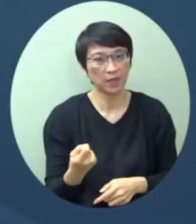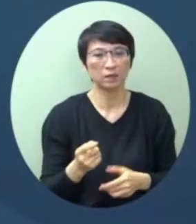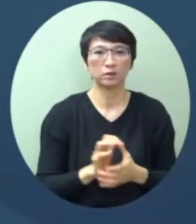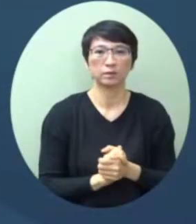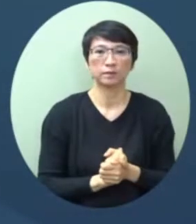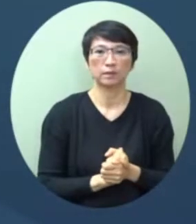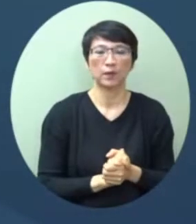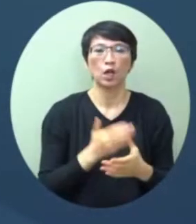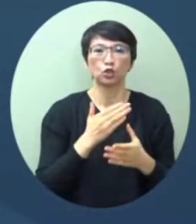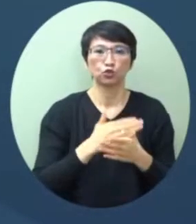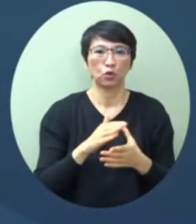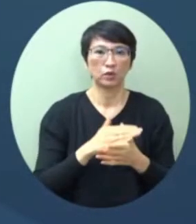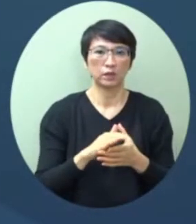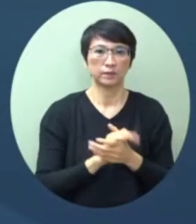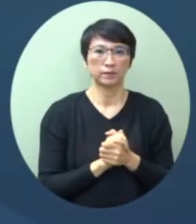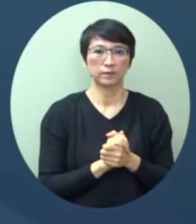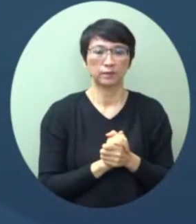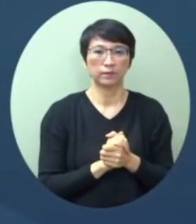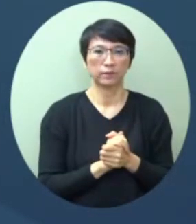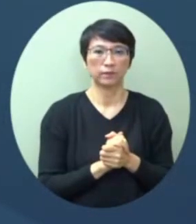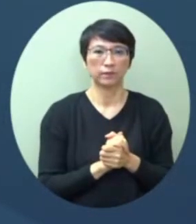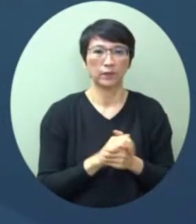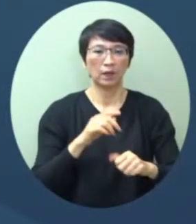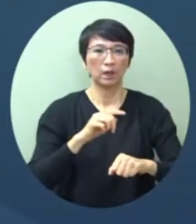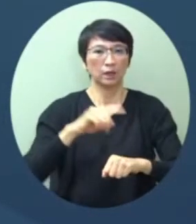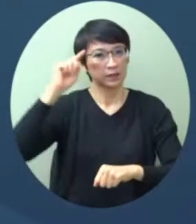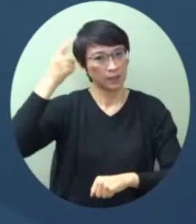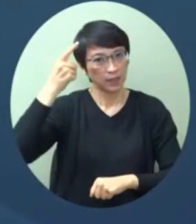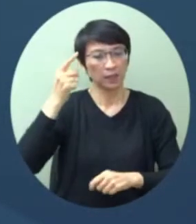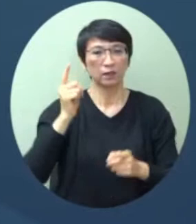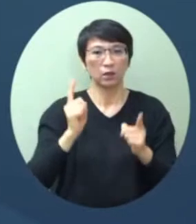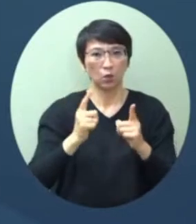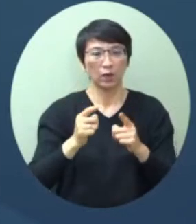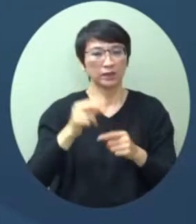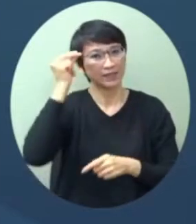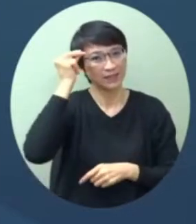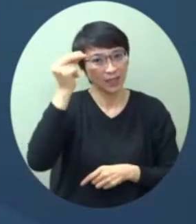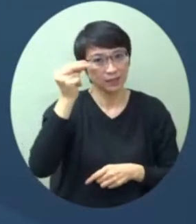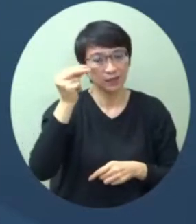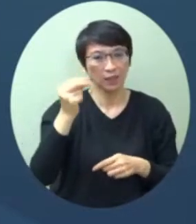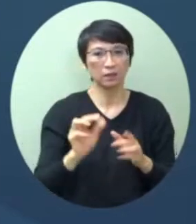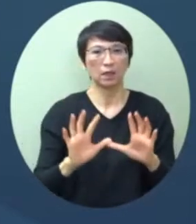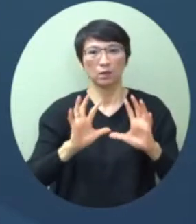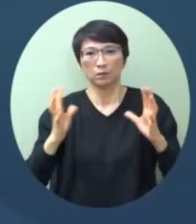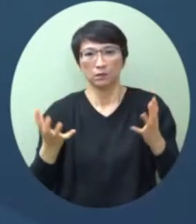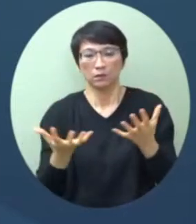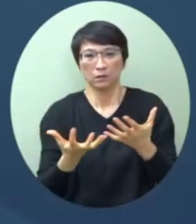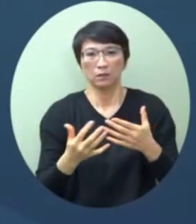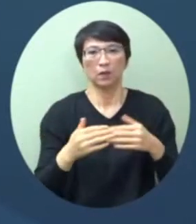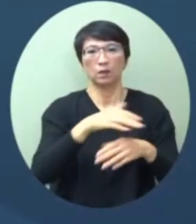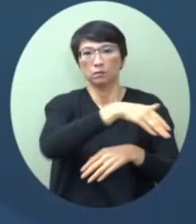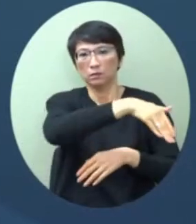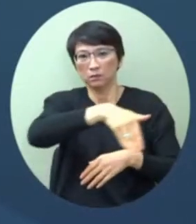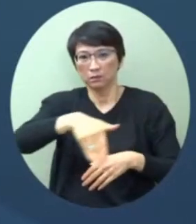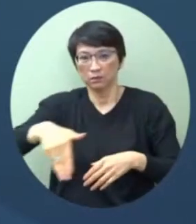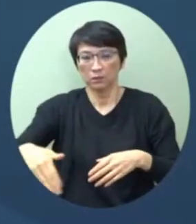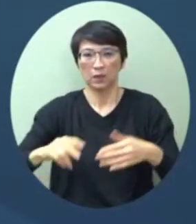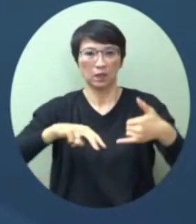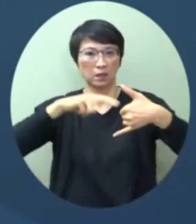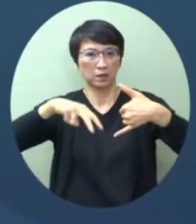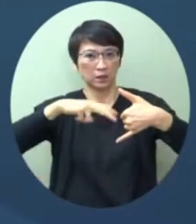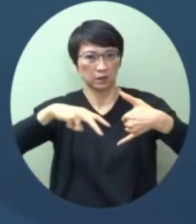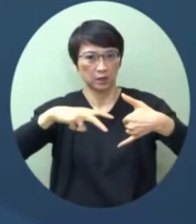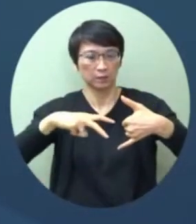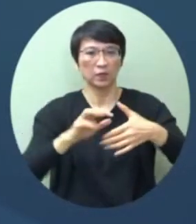it causes a lot of inconvenience to the community. So restriction and testing